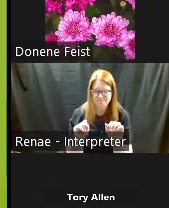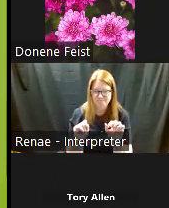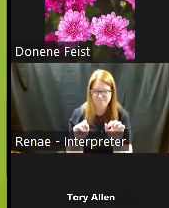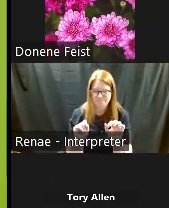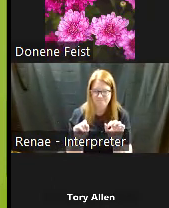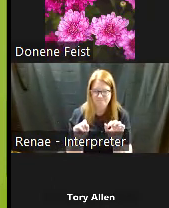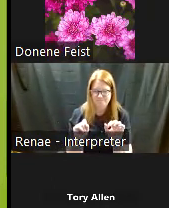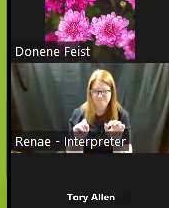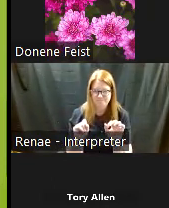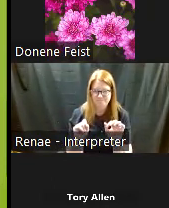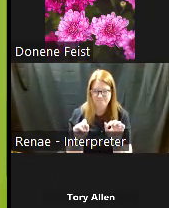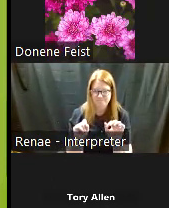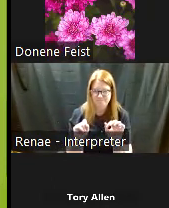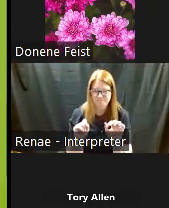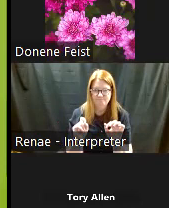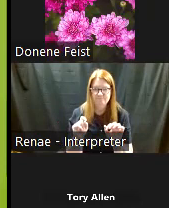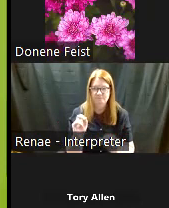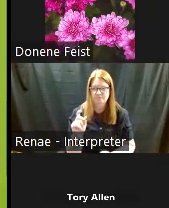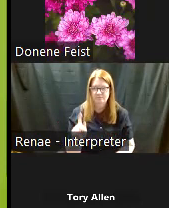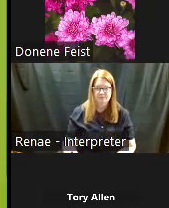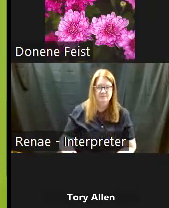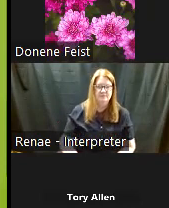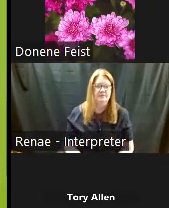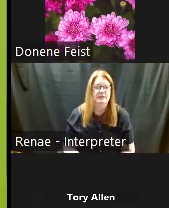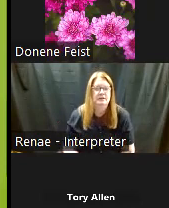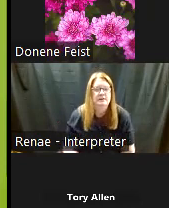There should be sound. It should be talking.